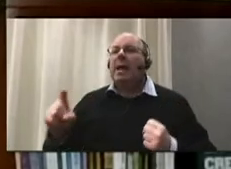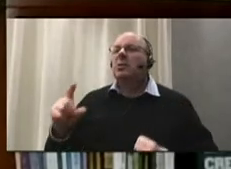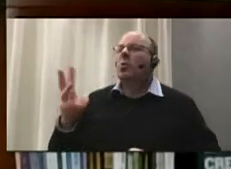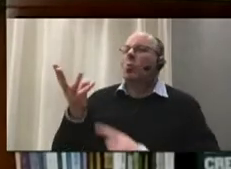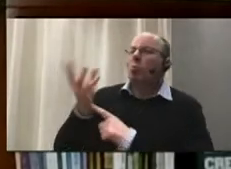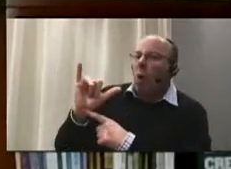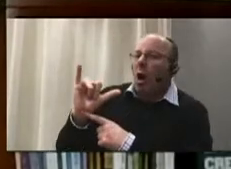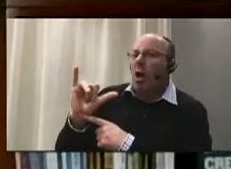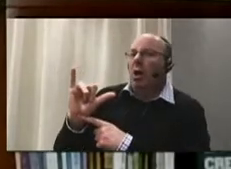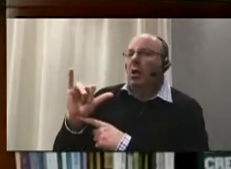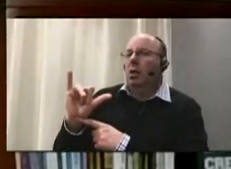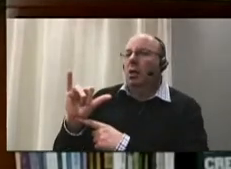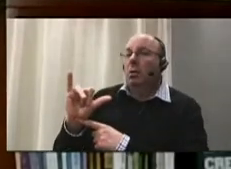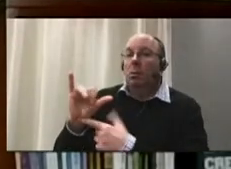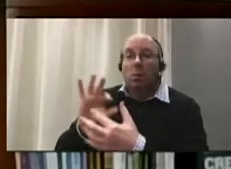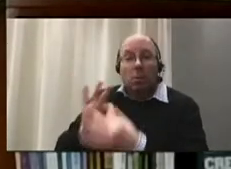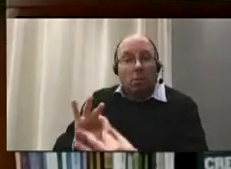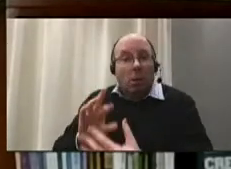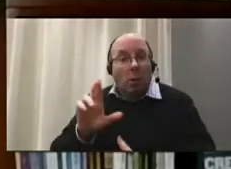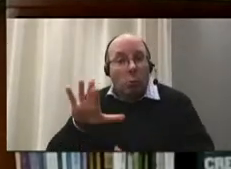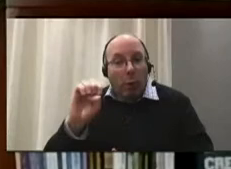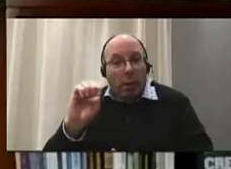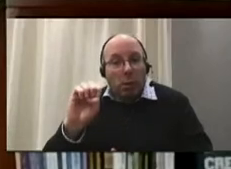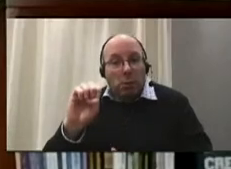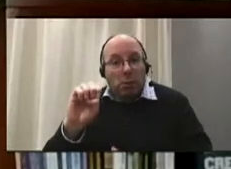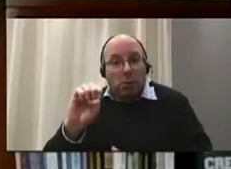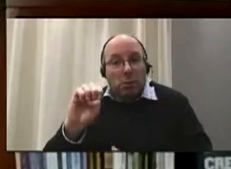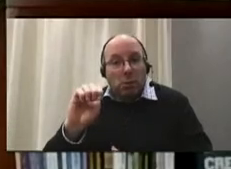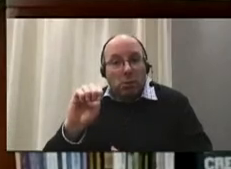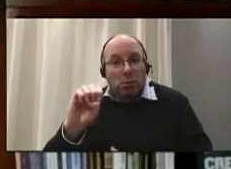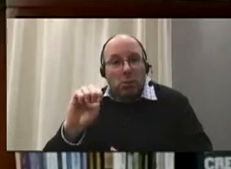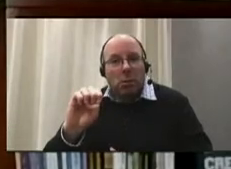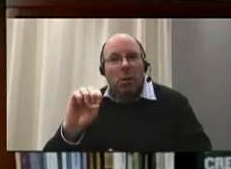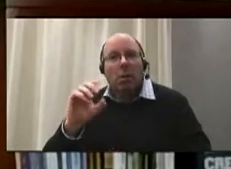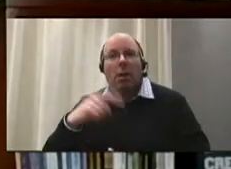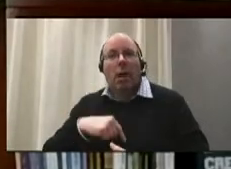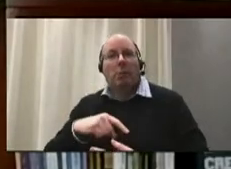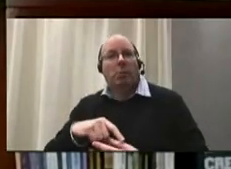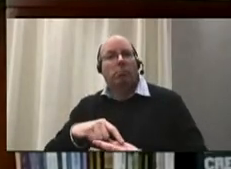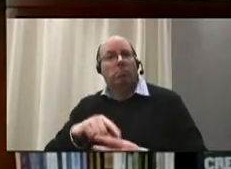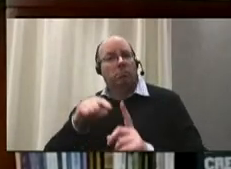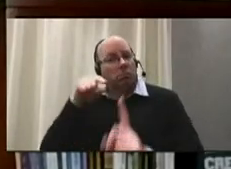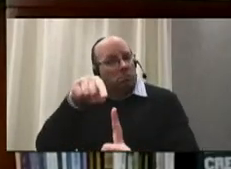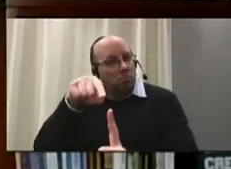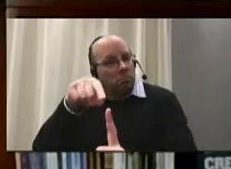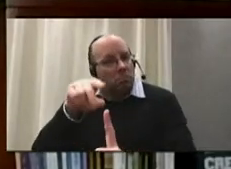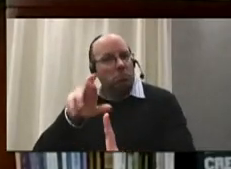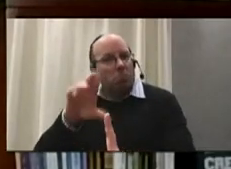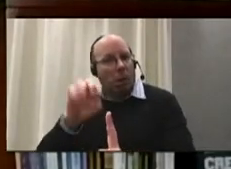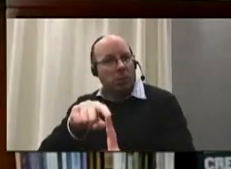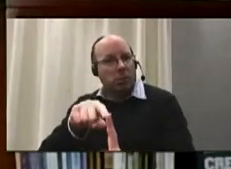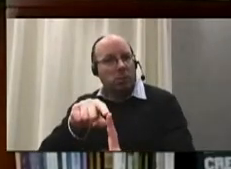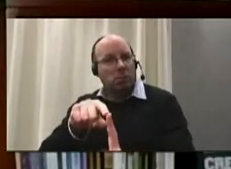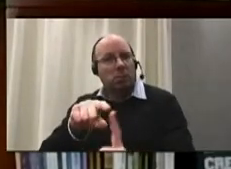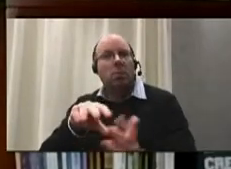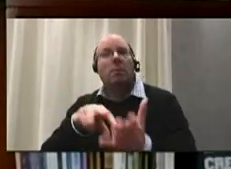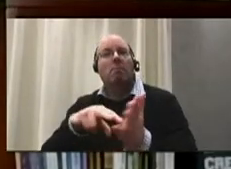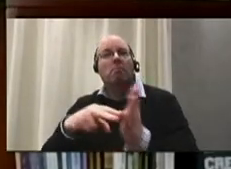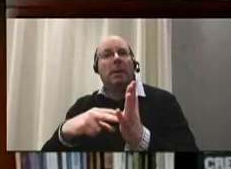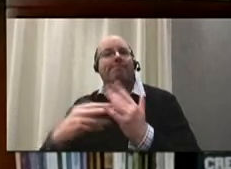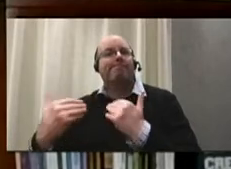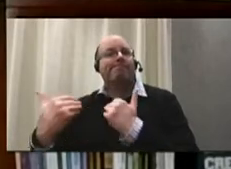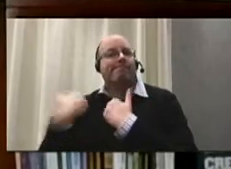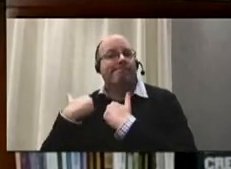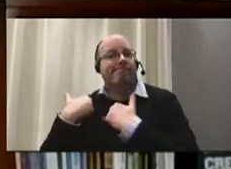related, then we have to call that out, because that then holds us accountable for saying, all right, we have to talk about what the